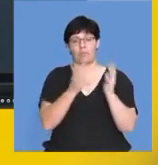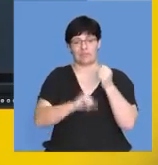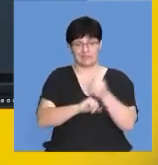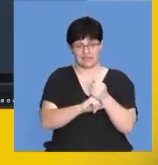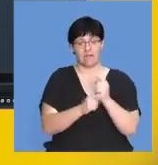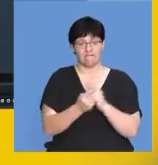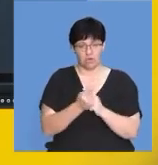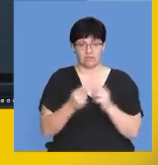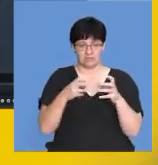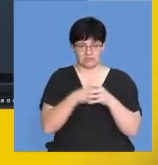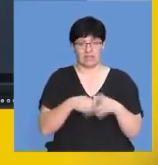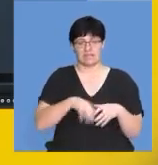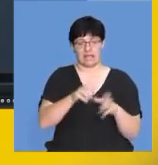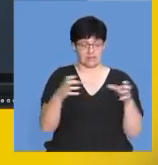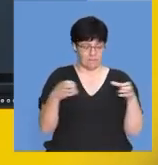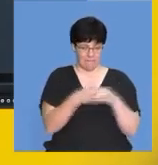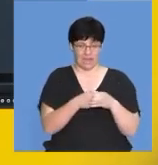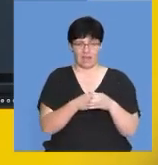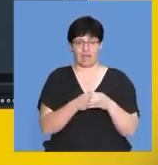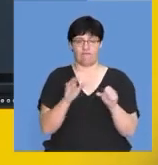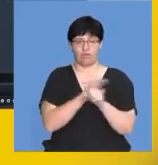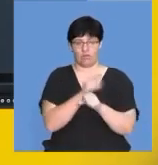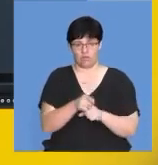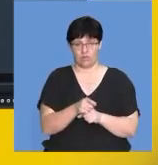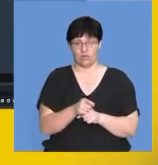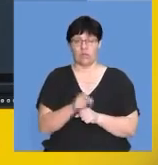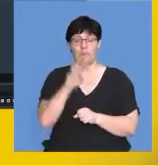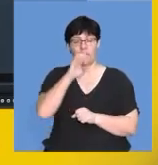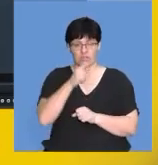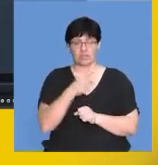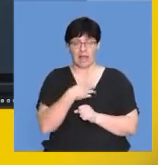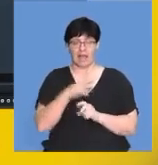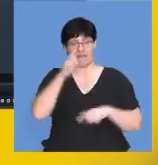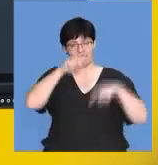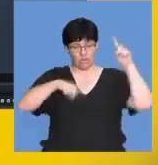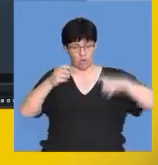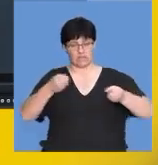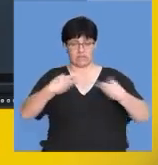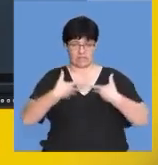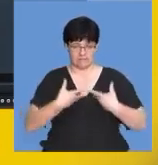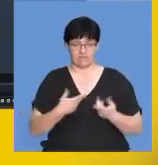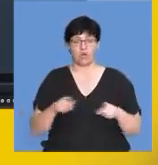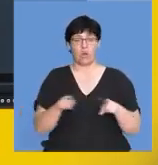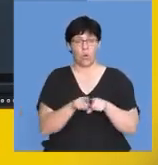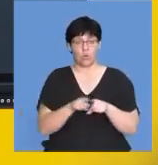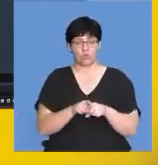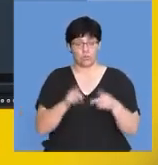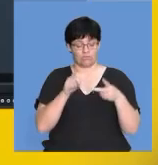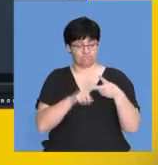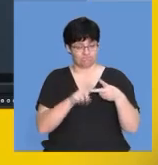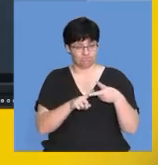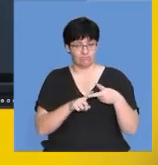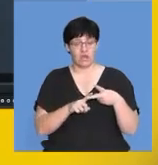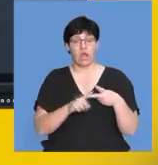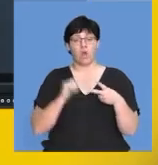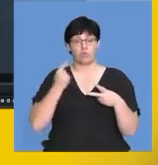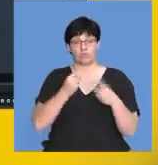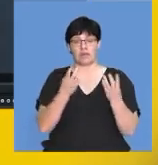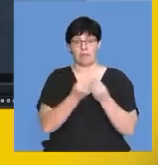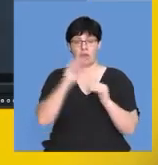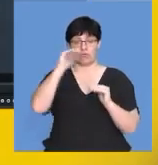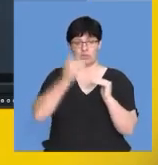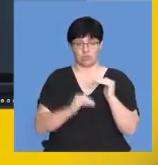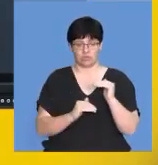the fertilized zygote. So meiosis is important in producing variation. Second, in reducing the chromosome number, so that